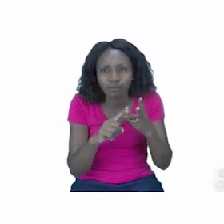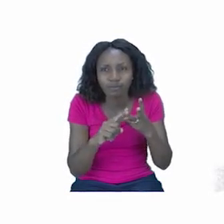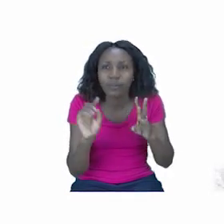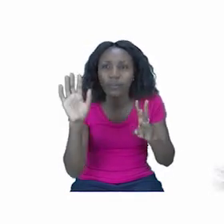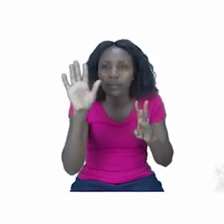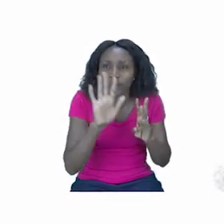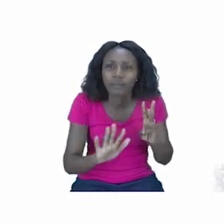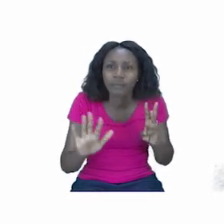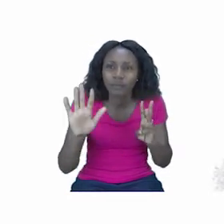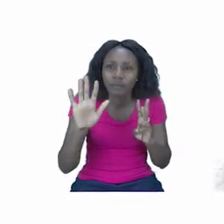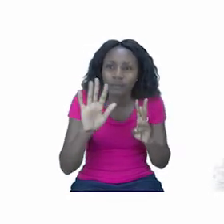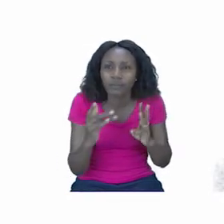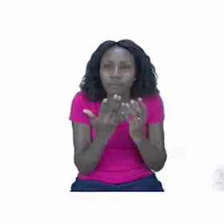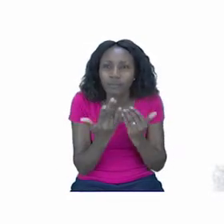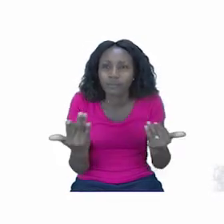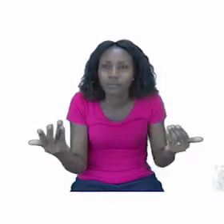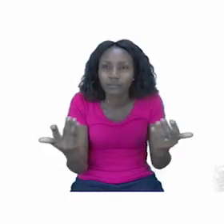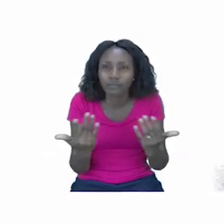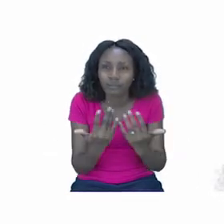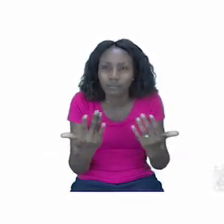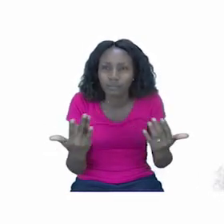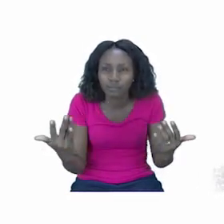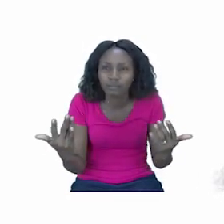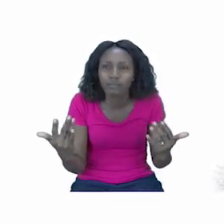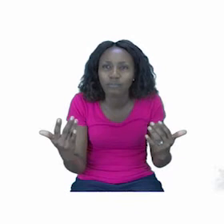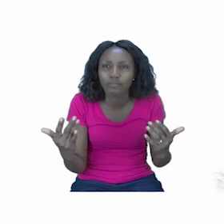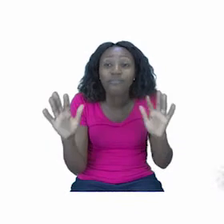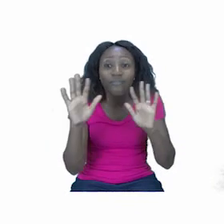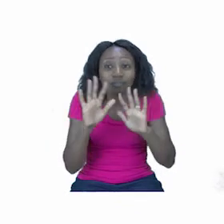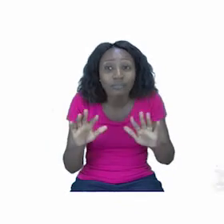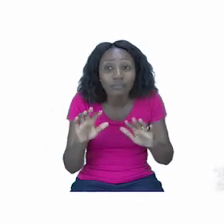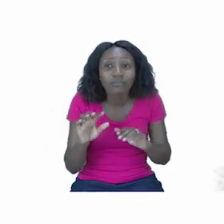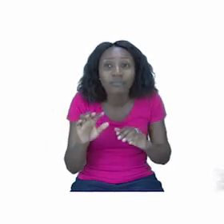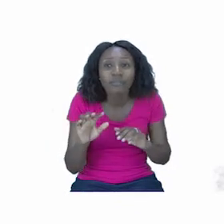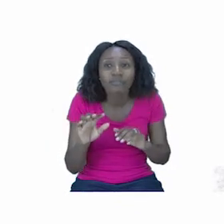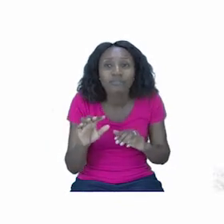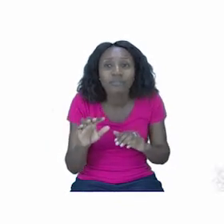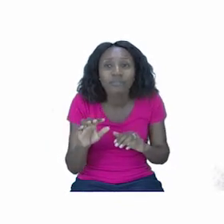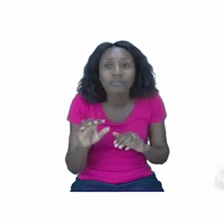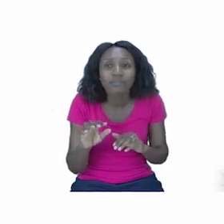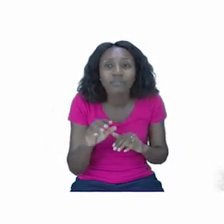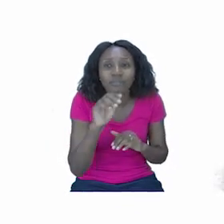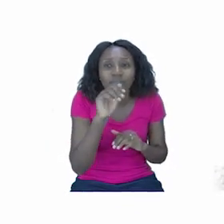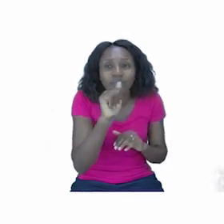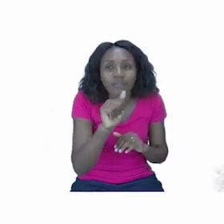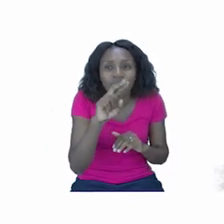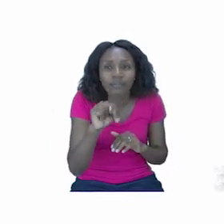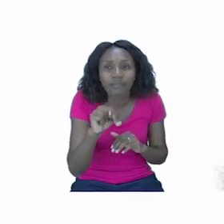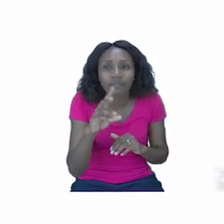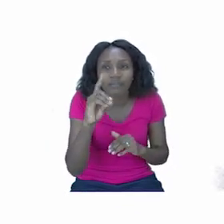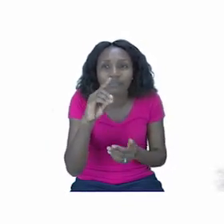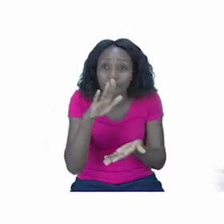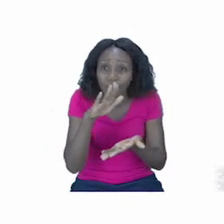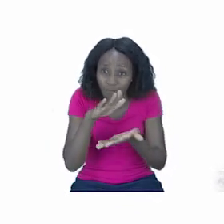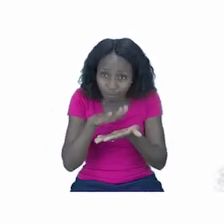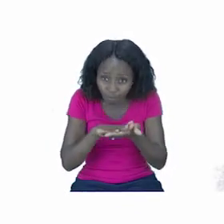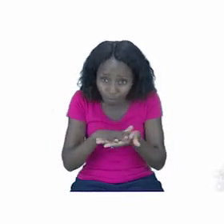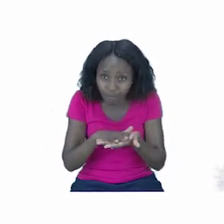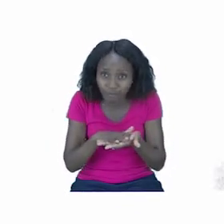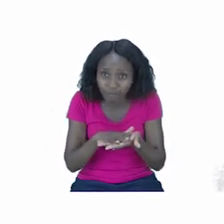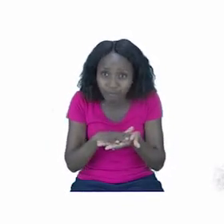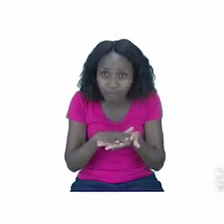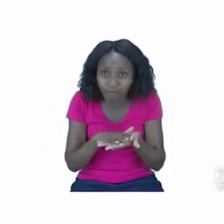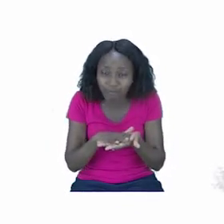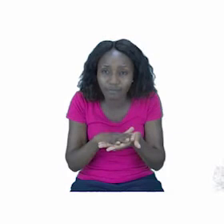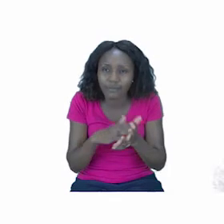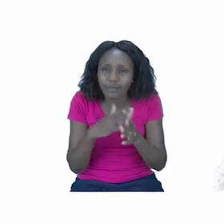color green to color the word and. Then when you